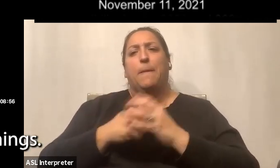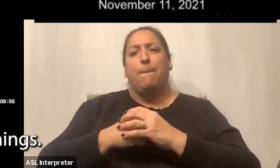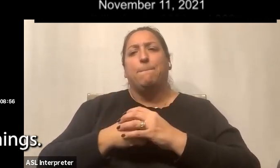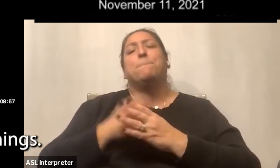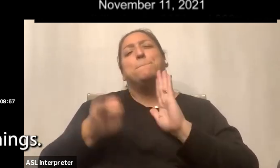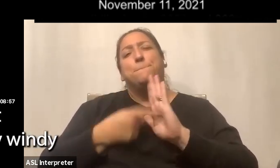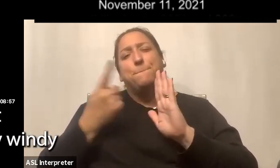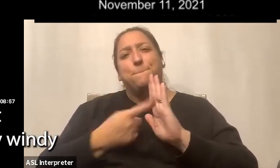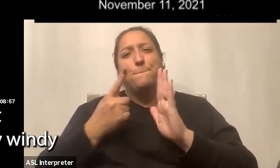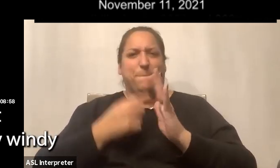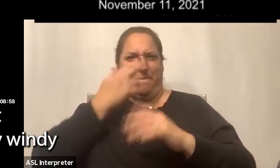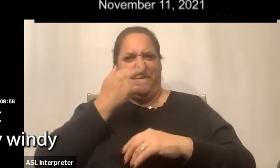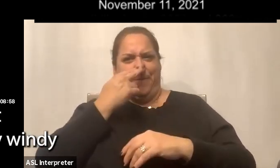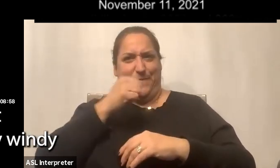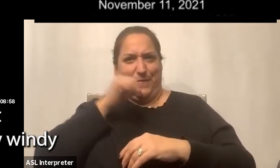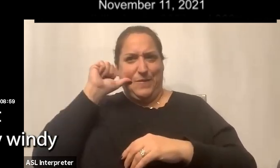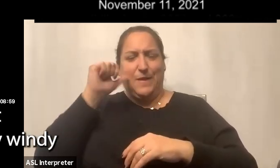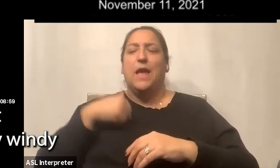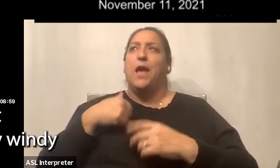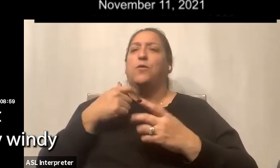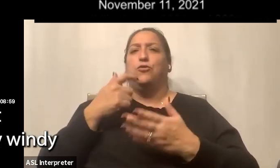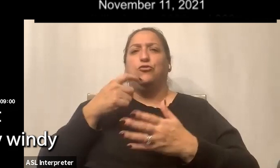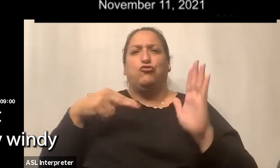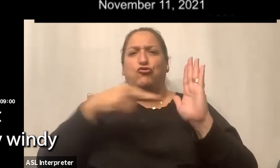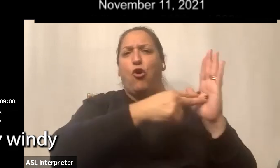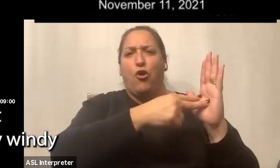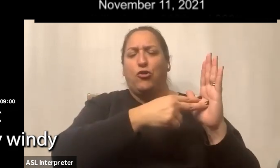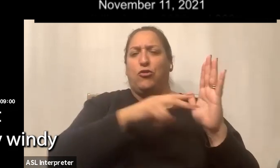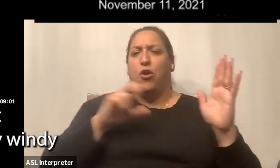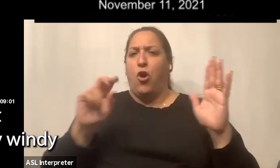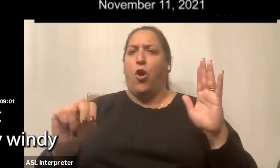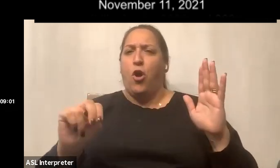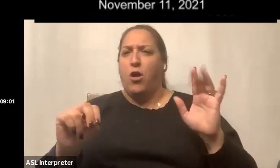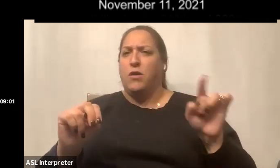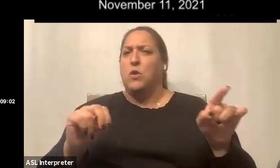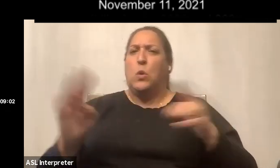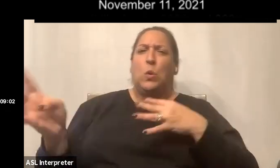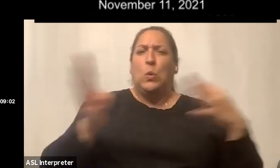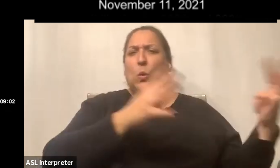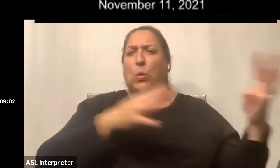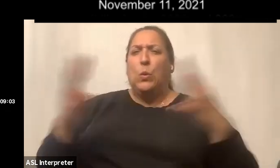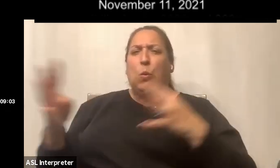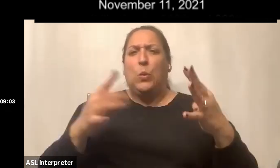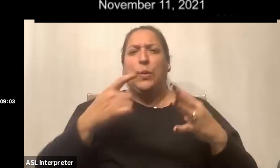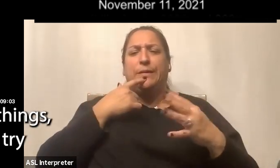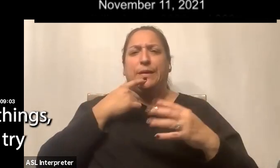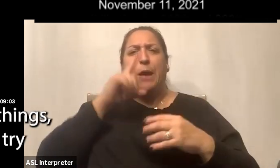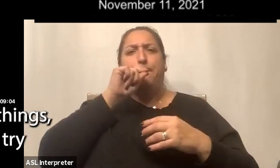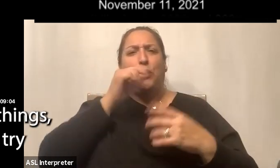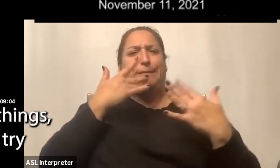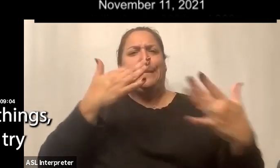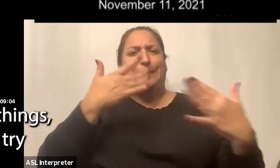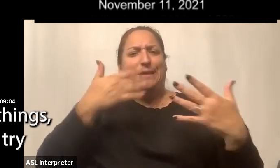sometimes there's funny things. Yesterday I was charging it and I turned it on and it was very windy and it said birds singing.